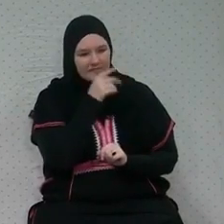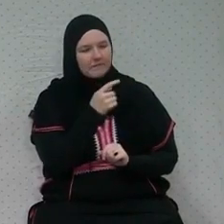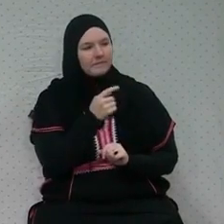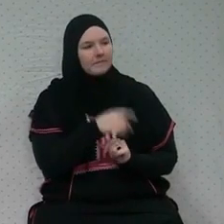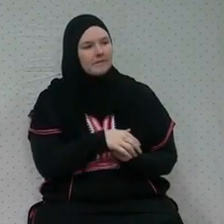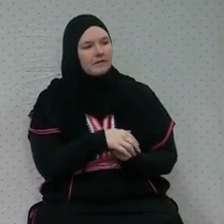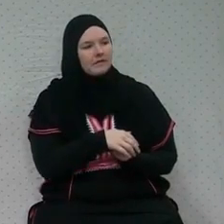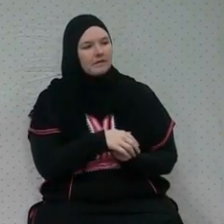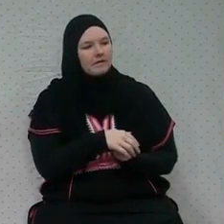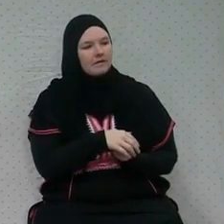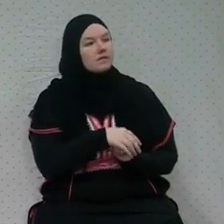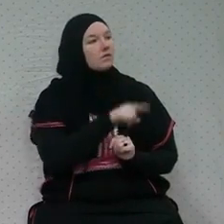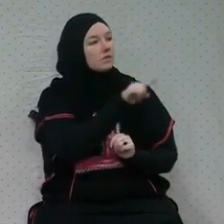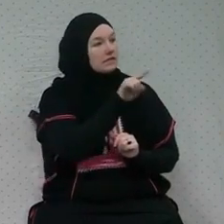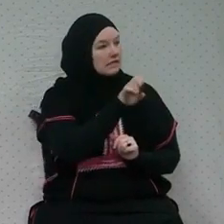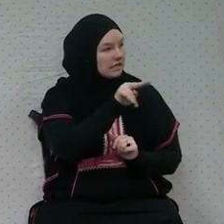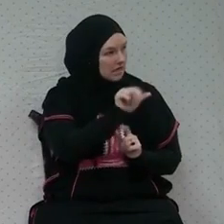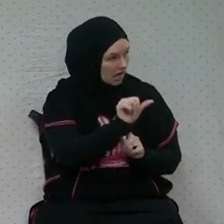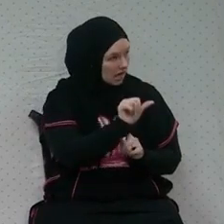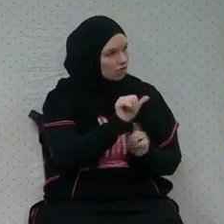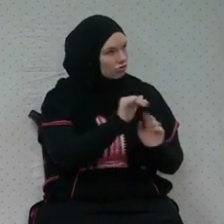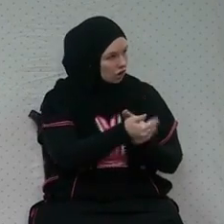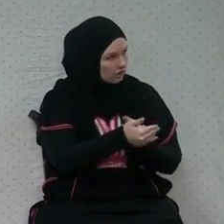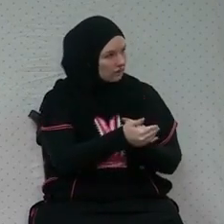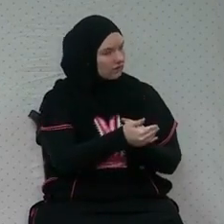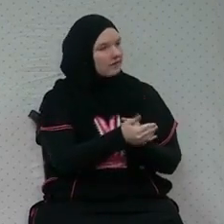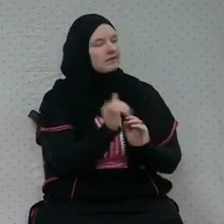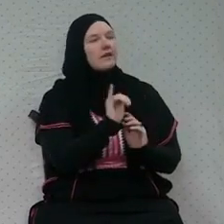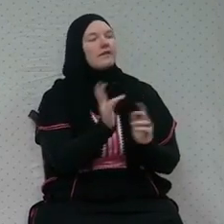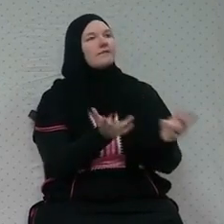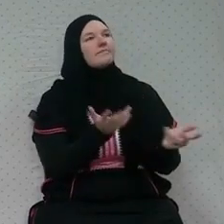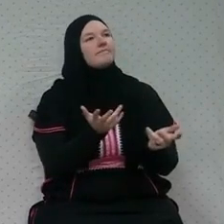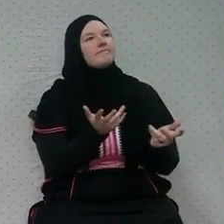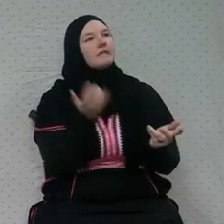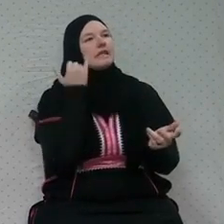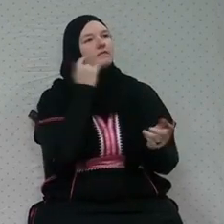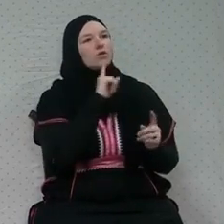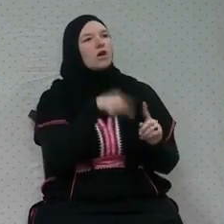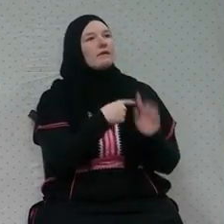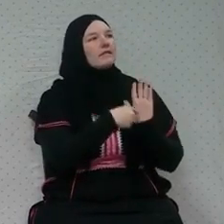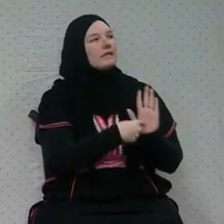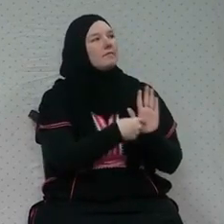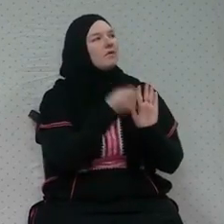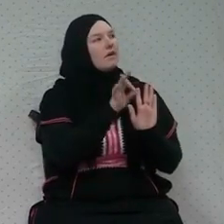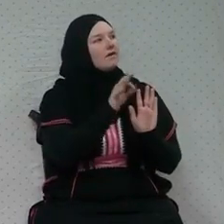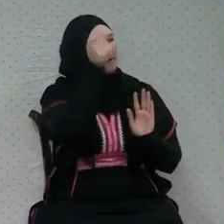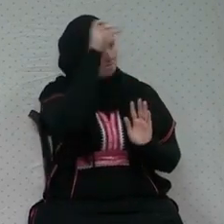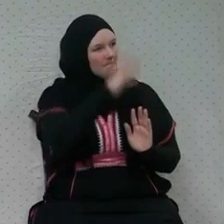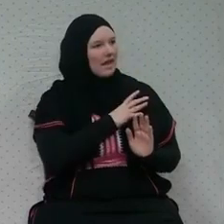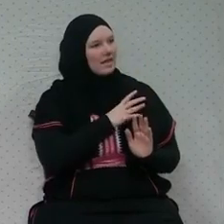that as far as zina, because it's a slippery slope, it is like if you talk about the example of the man grazing his sheep, when